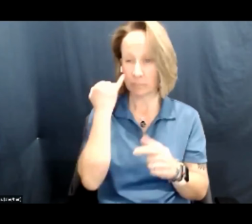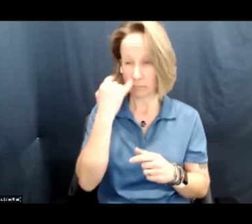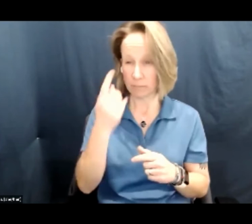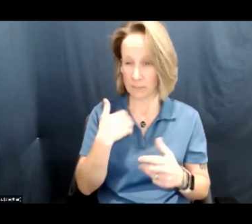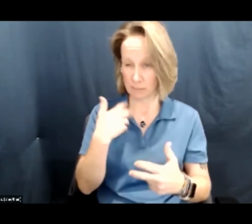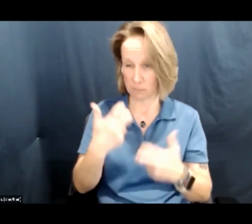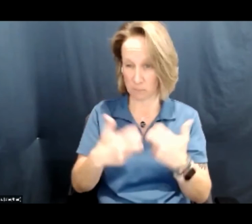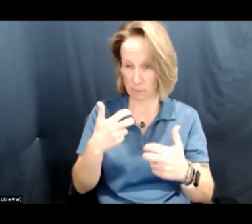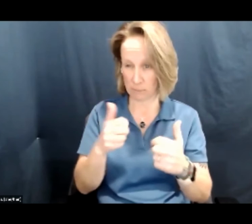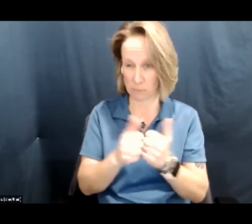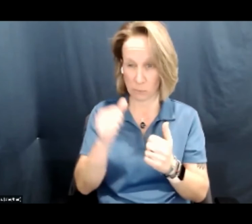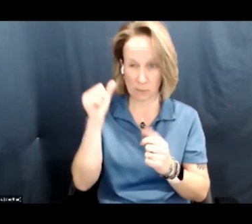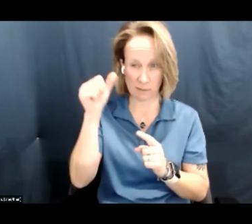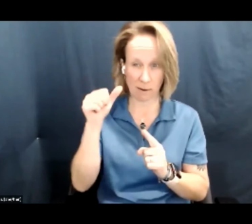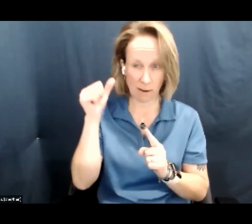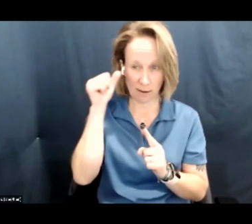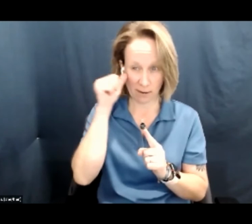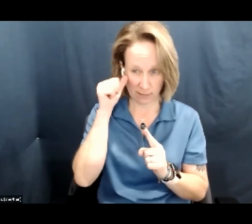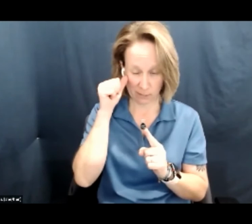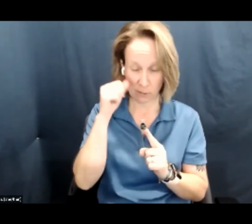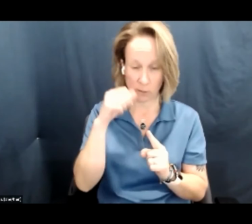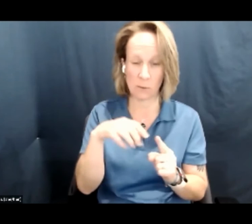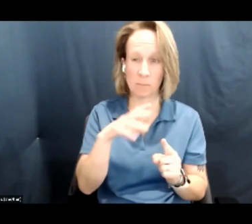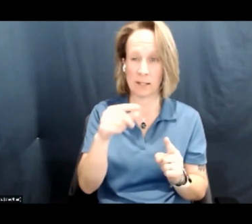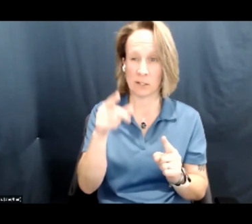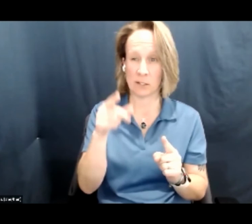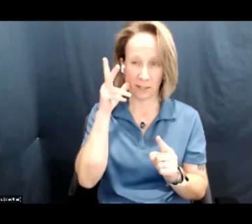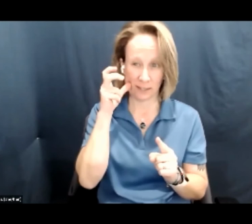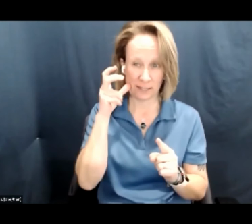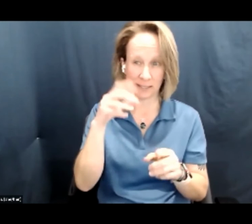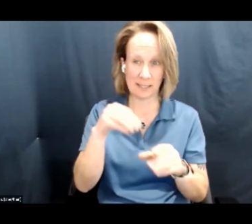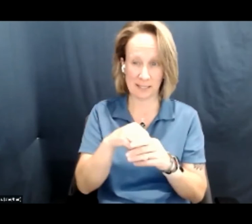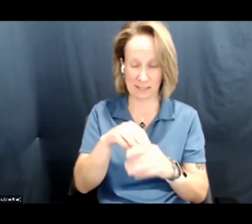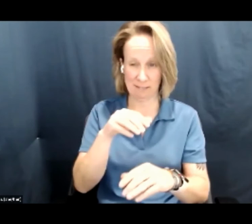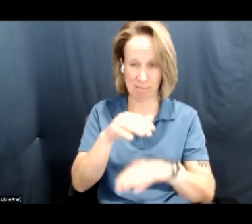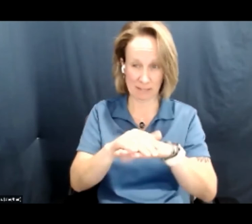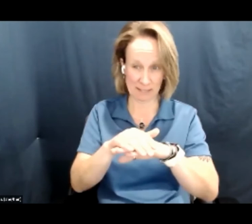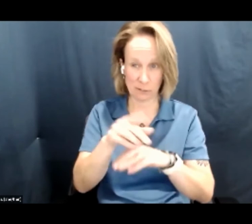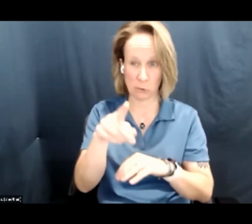you're listening in English, you can choose the English channel. Sometimes this solves that problem.